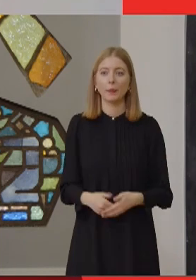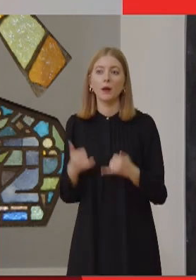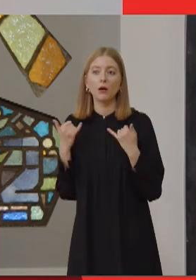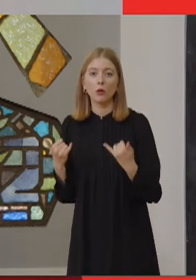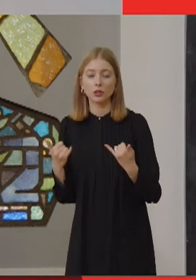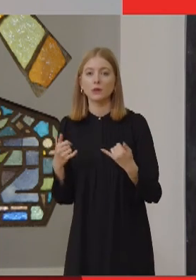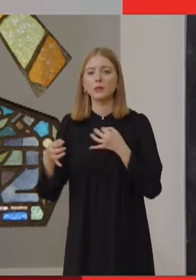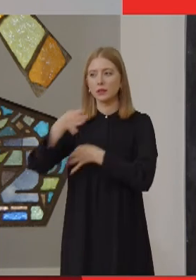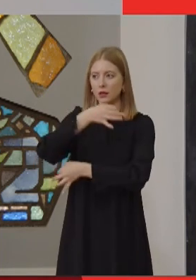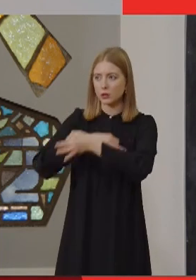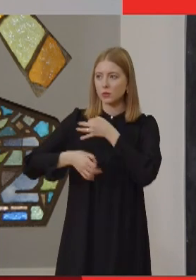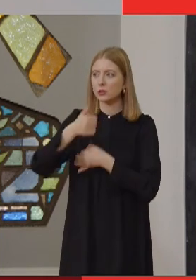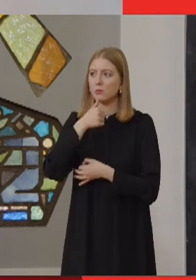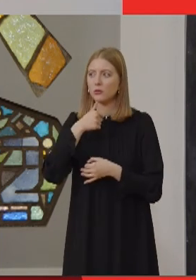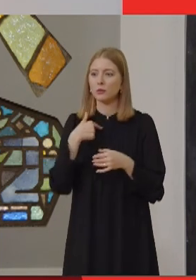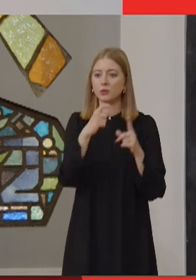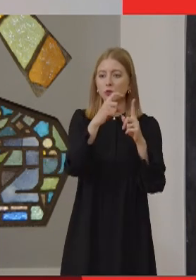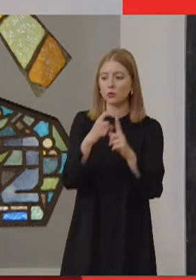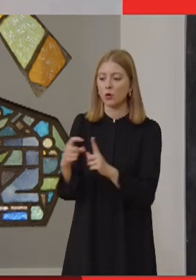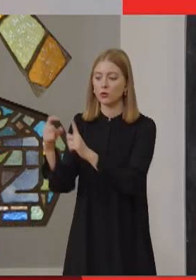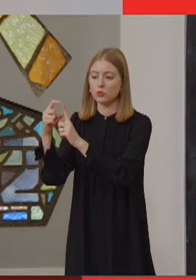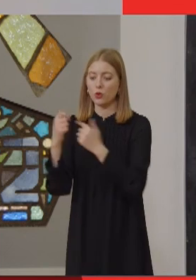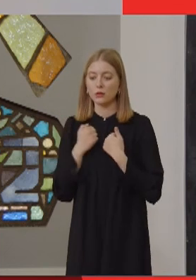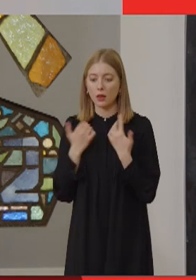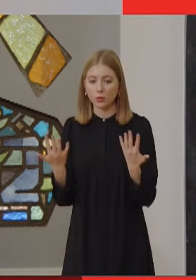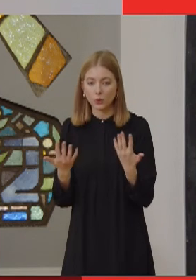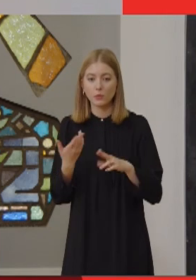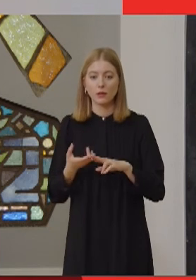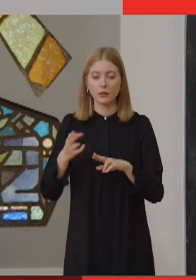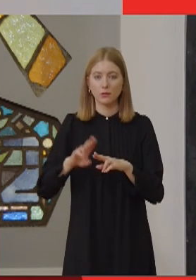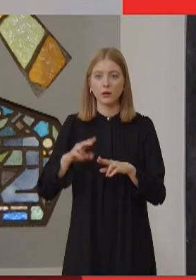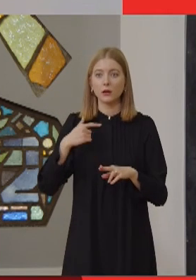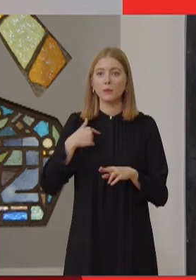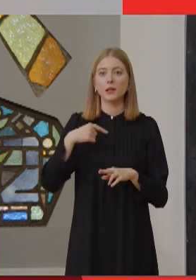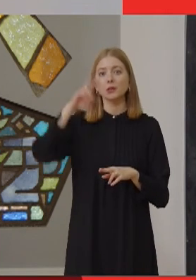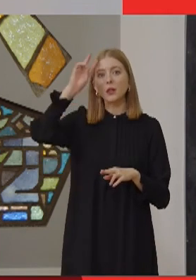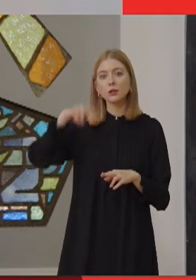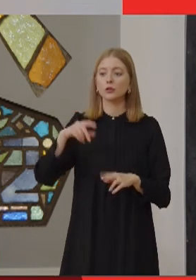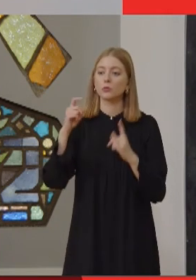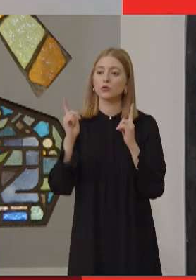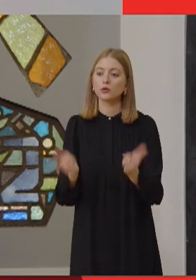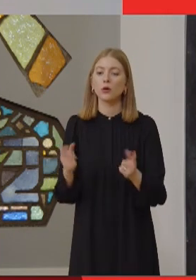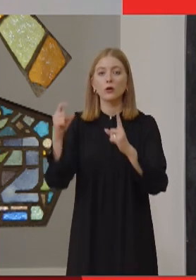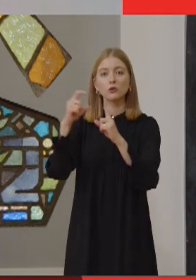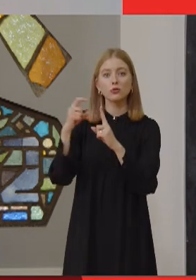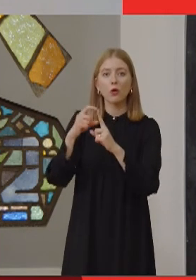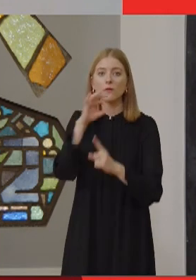gender or sex is a discussion, the concepts that are very often discussed,